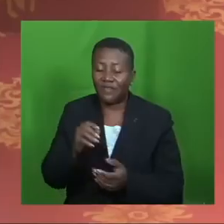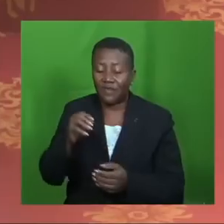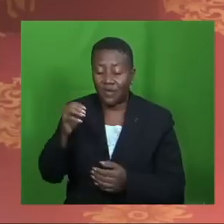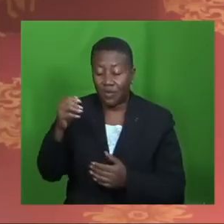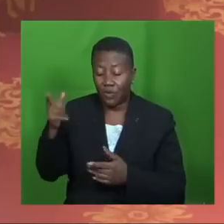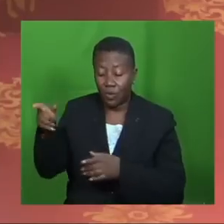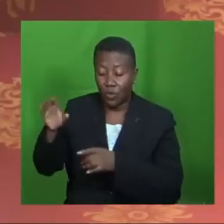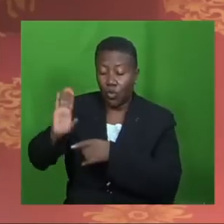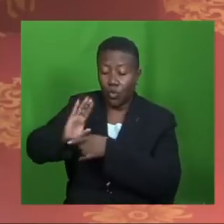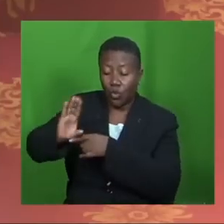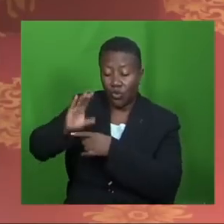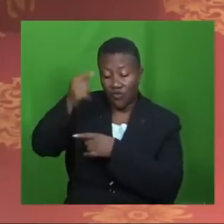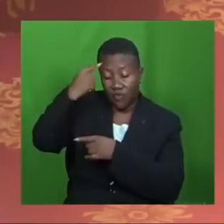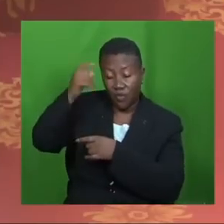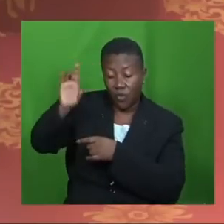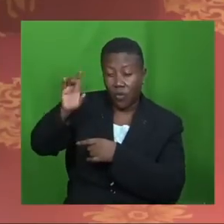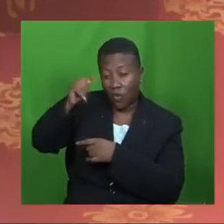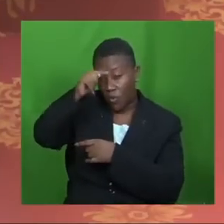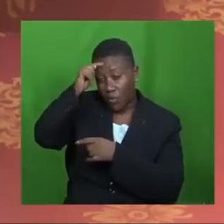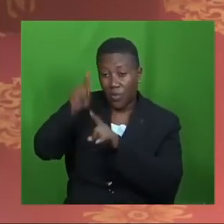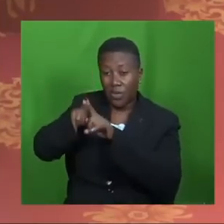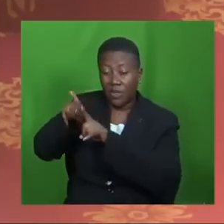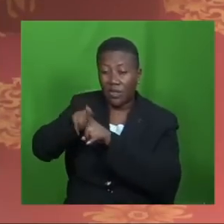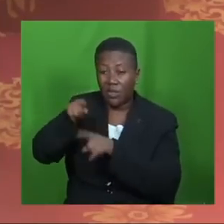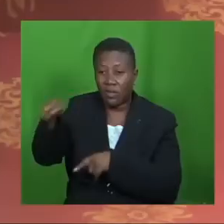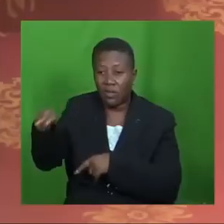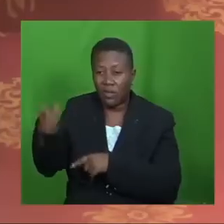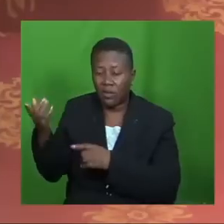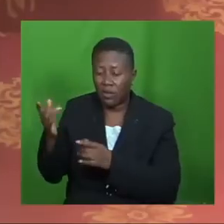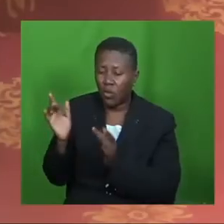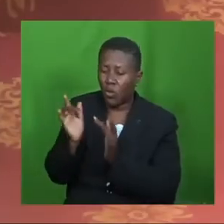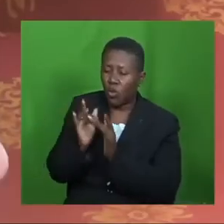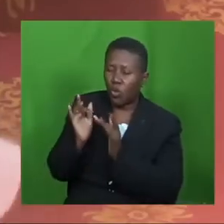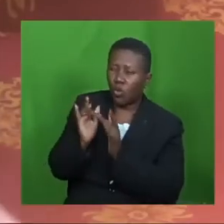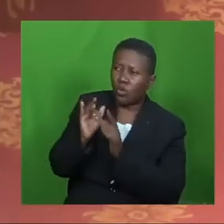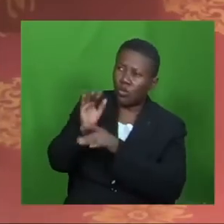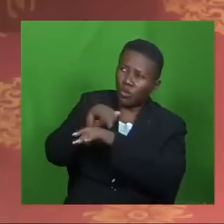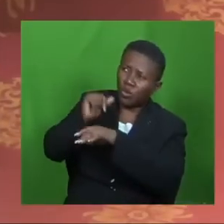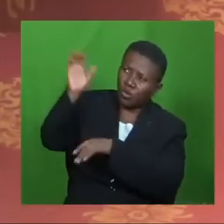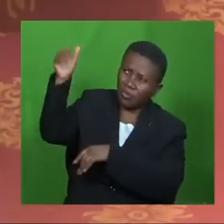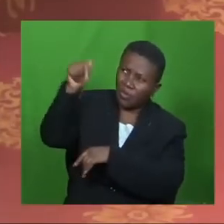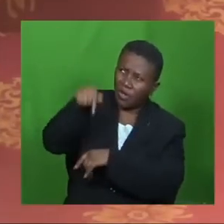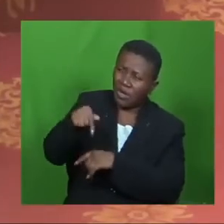coach of the Black Star, who was contracted for the World Cup following